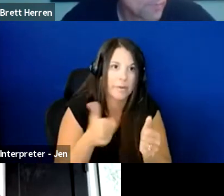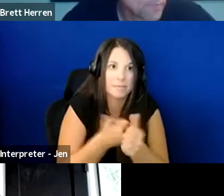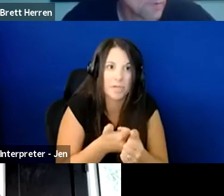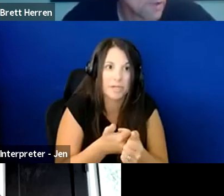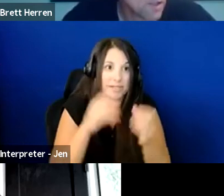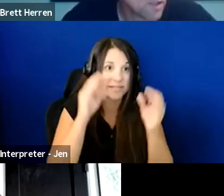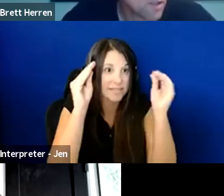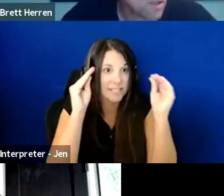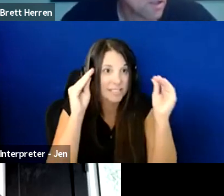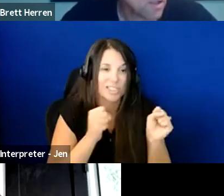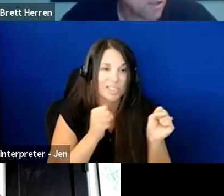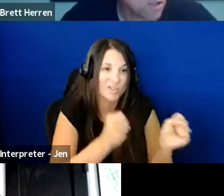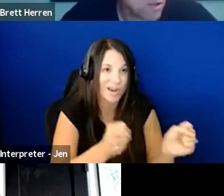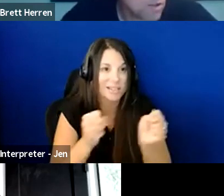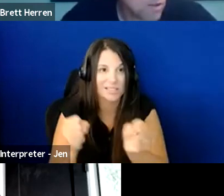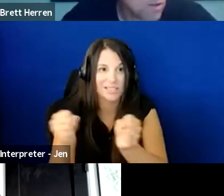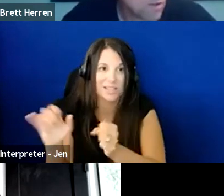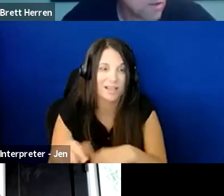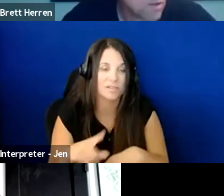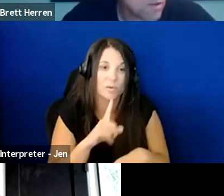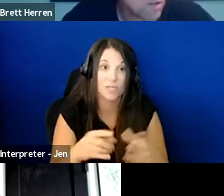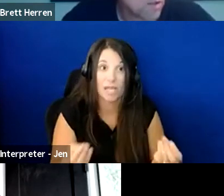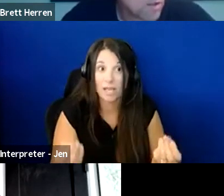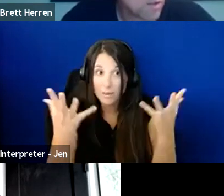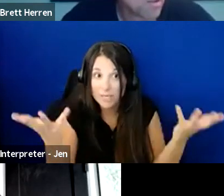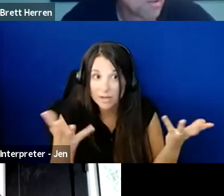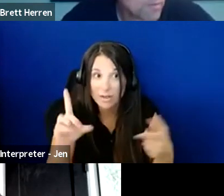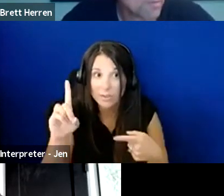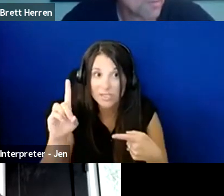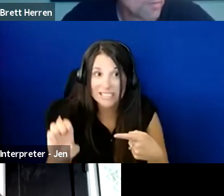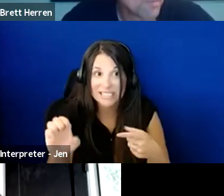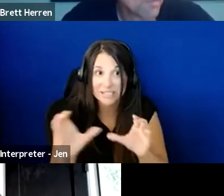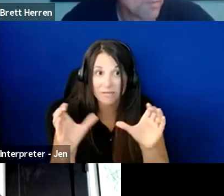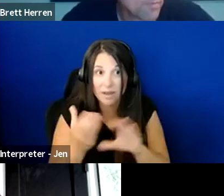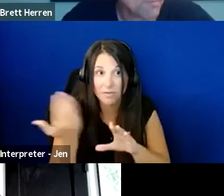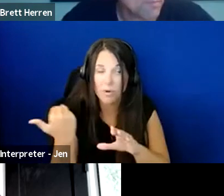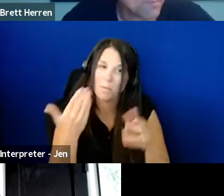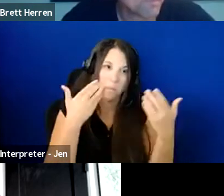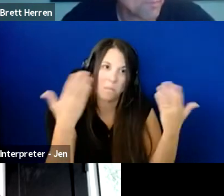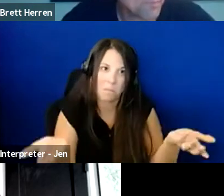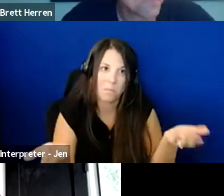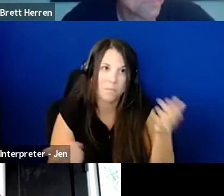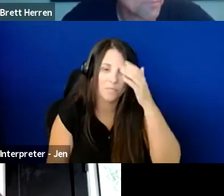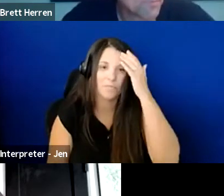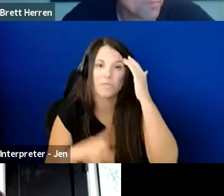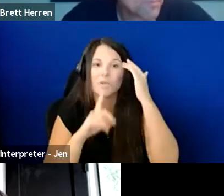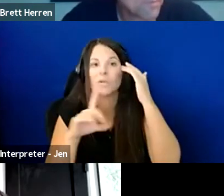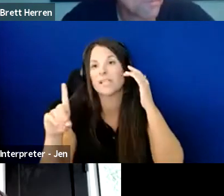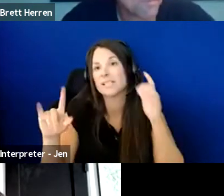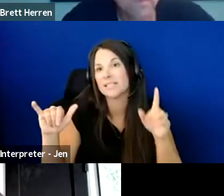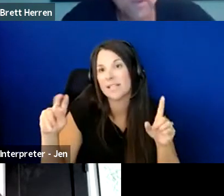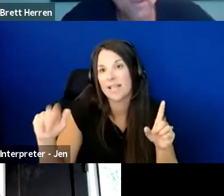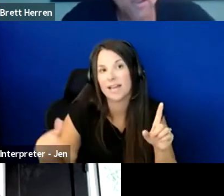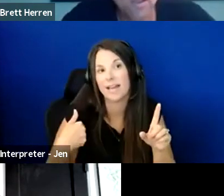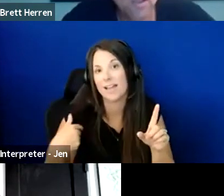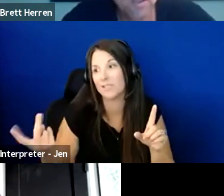teaching strategies. So I don't know how many are in here that got DE certified forever ago. Actually, Diana and I were in